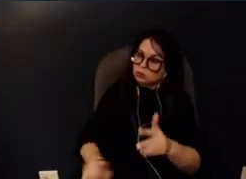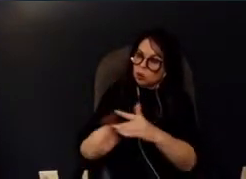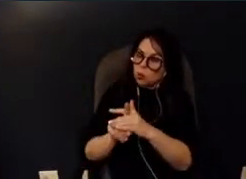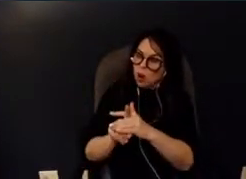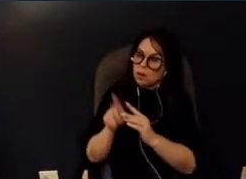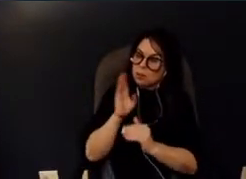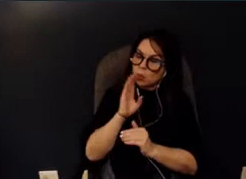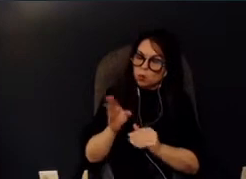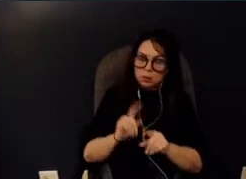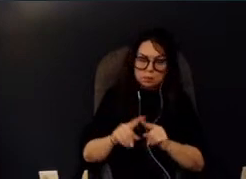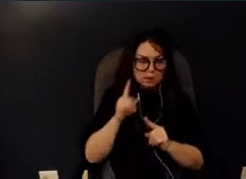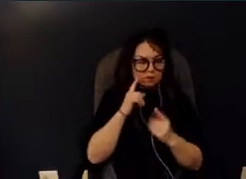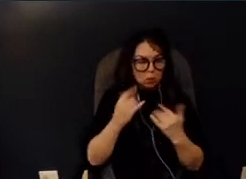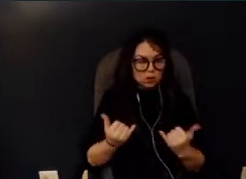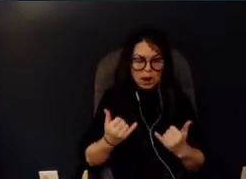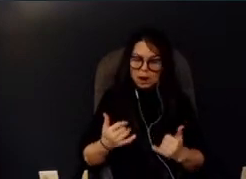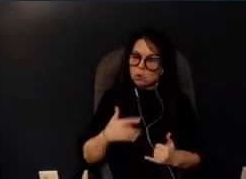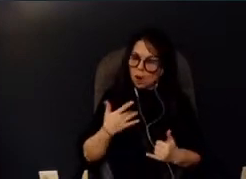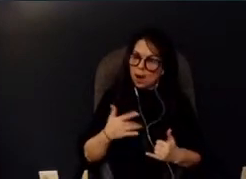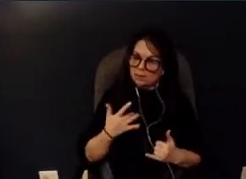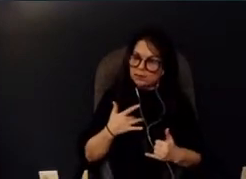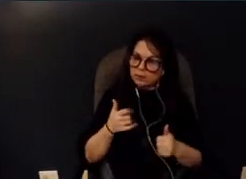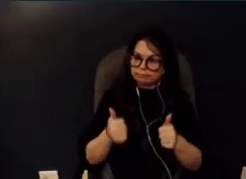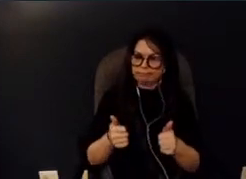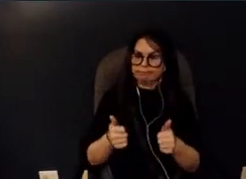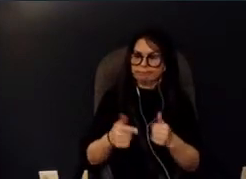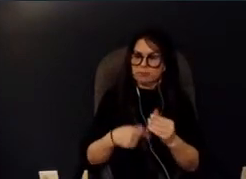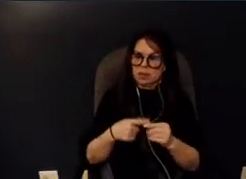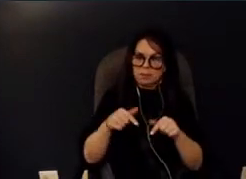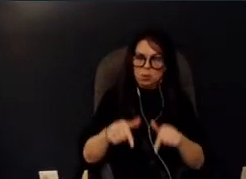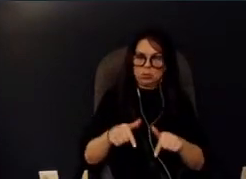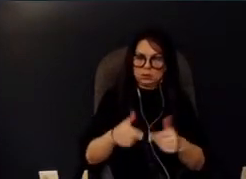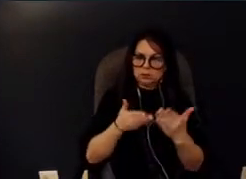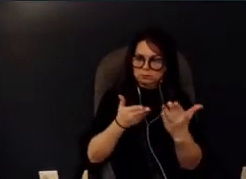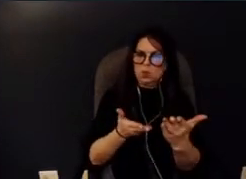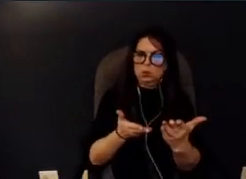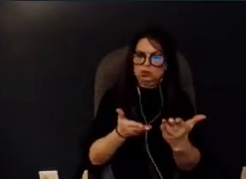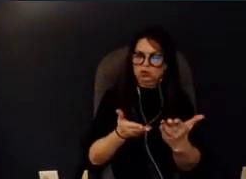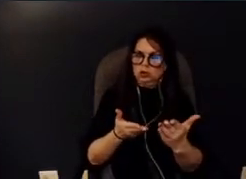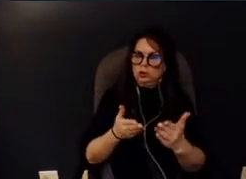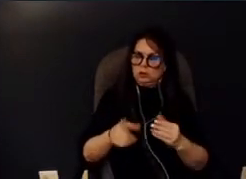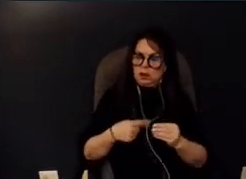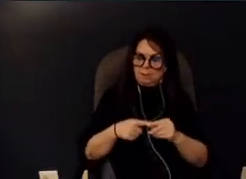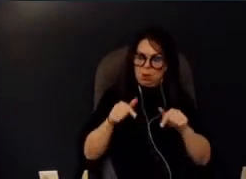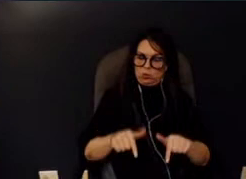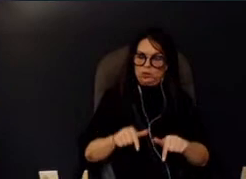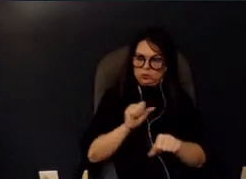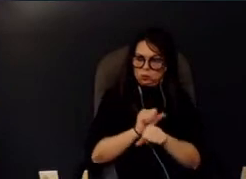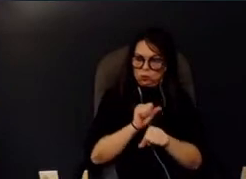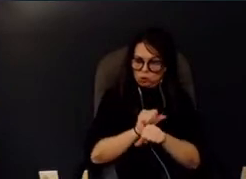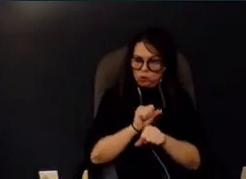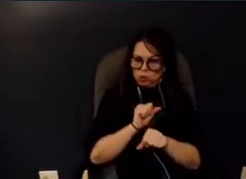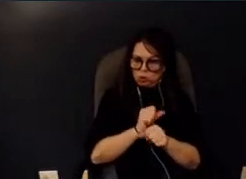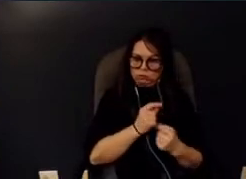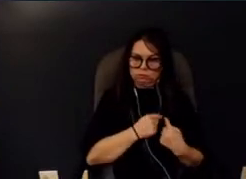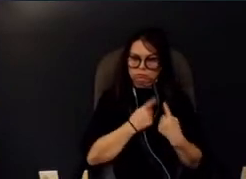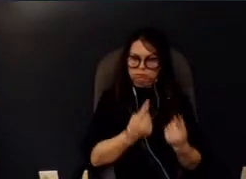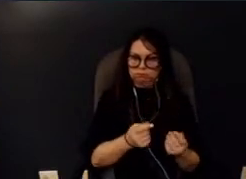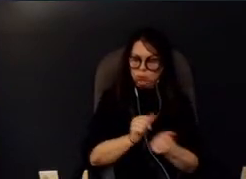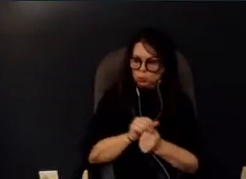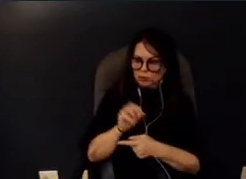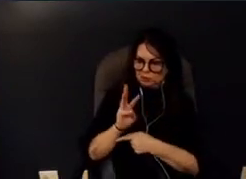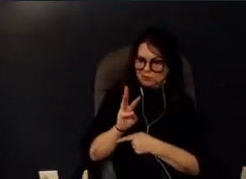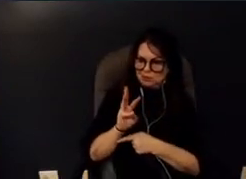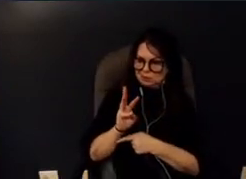really good about this particular motion, the particular work that we've led with six or seven other council members for the last week or